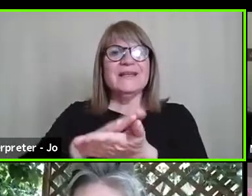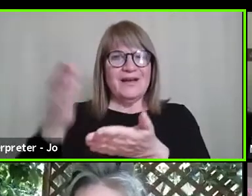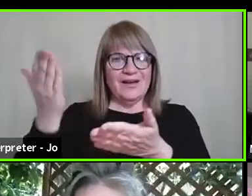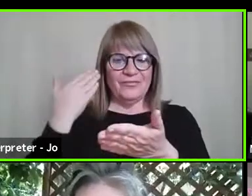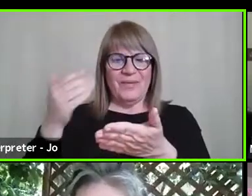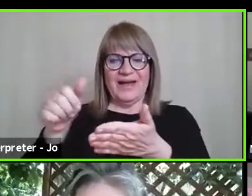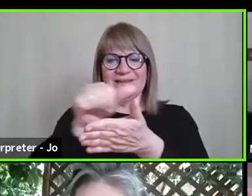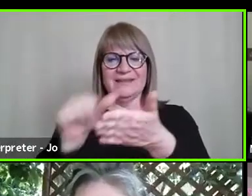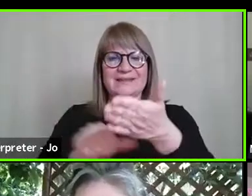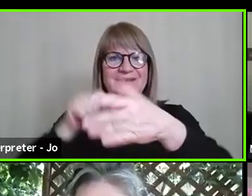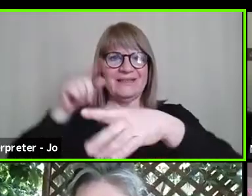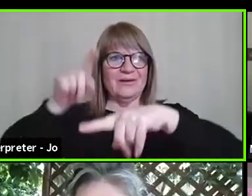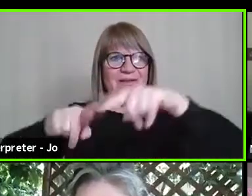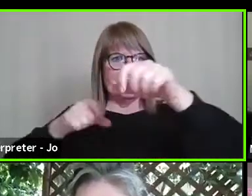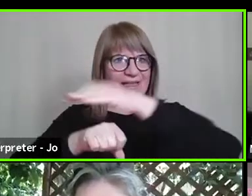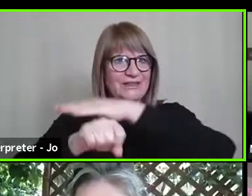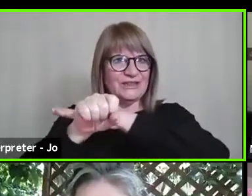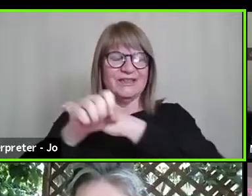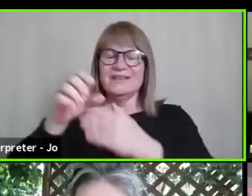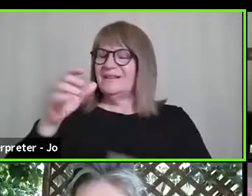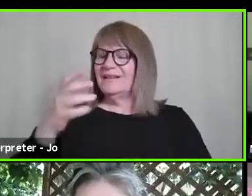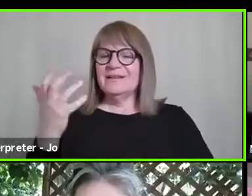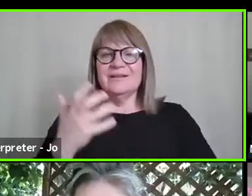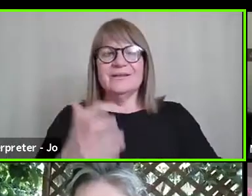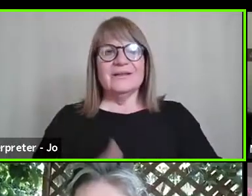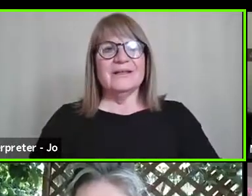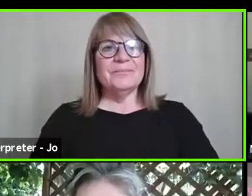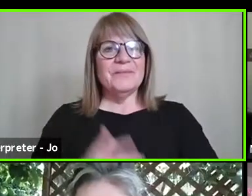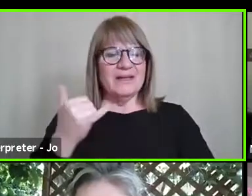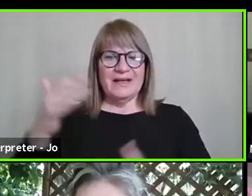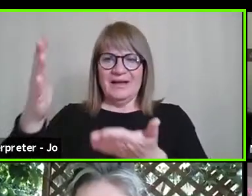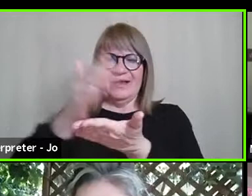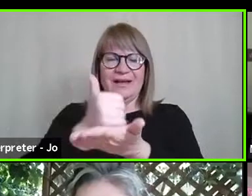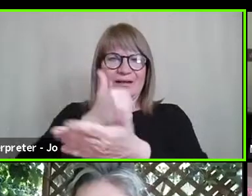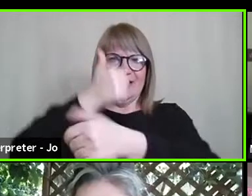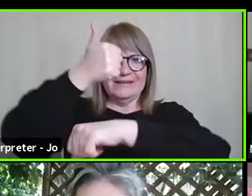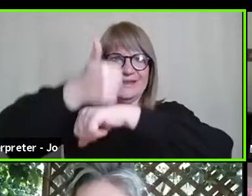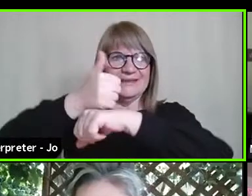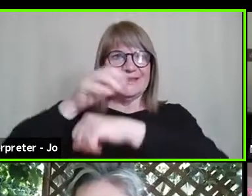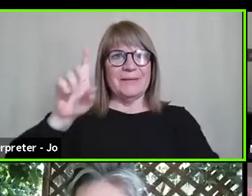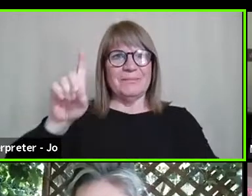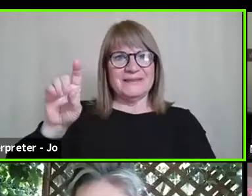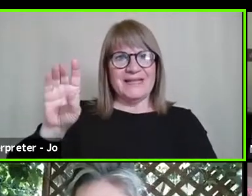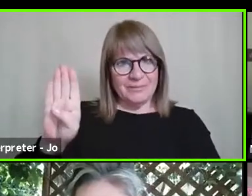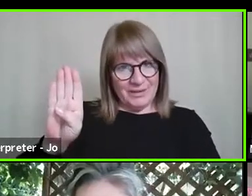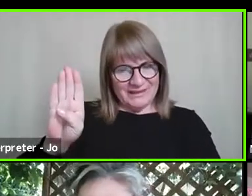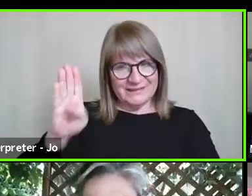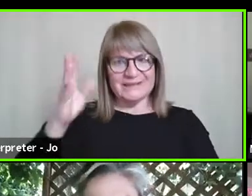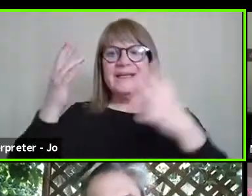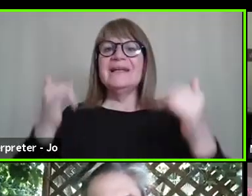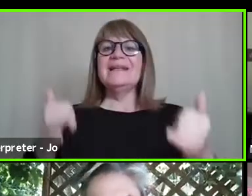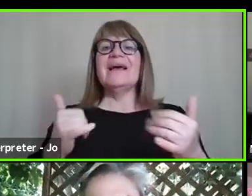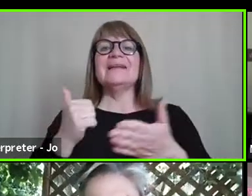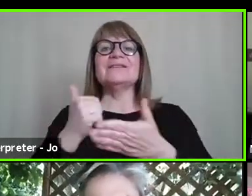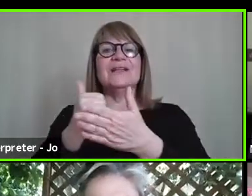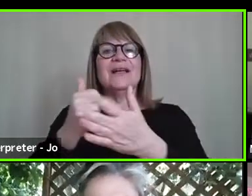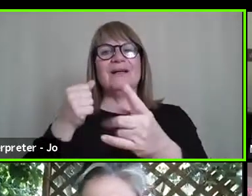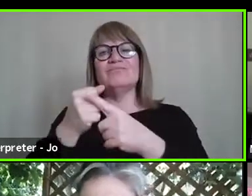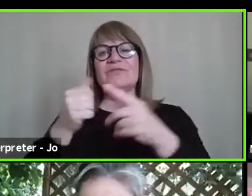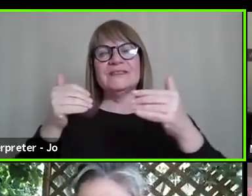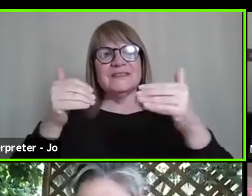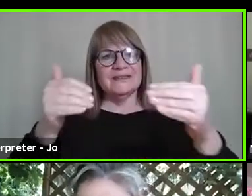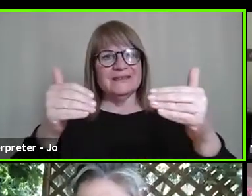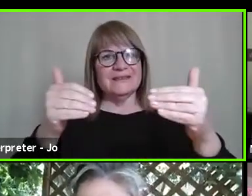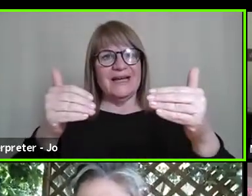database that we are now um that is now going to help um facilitate the implementation of this program